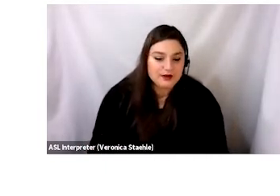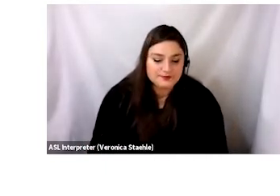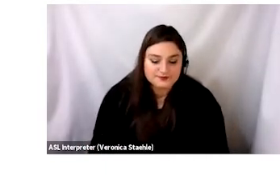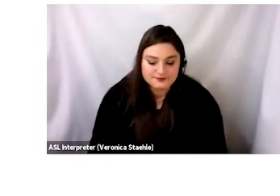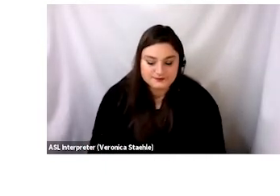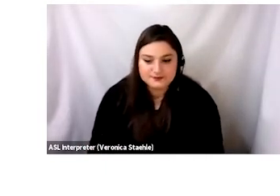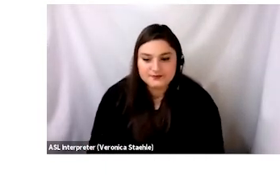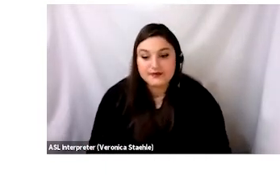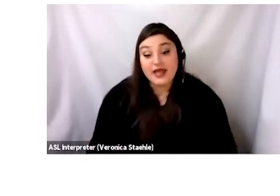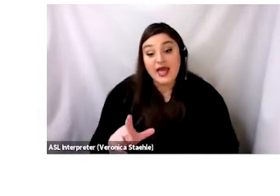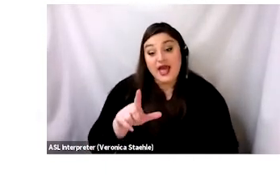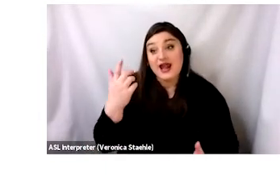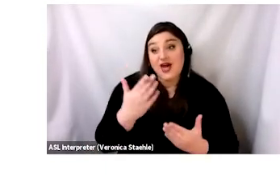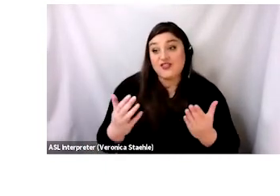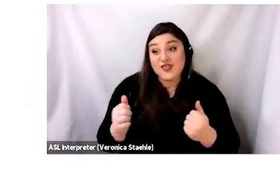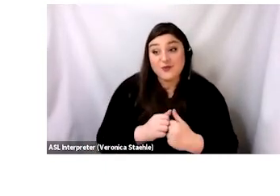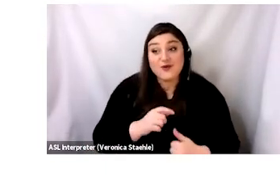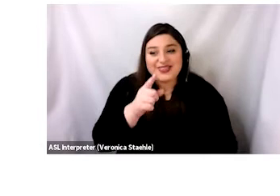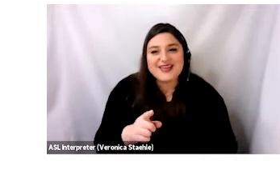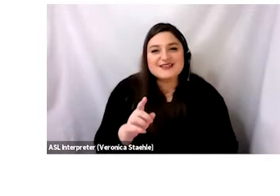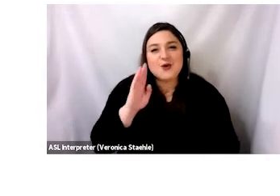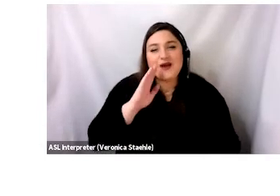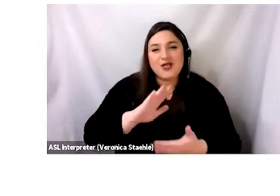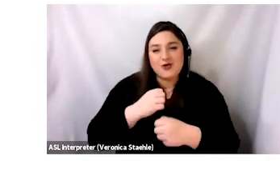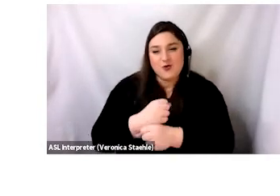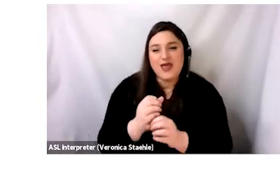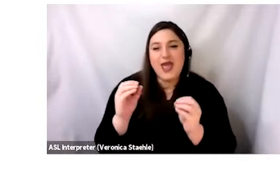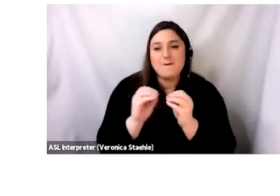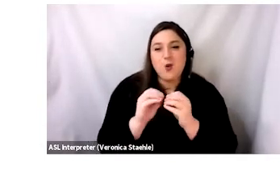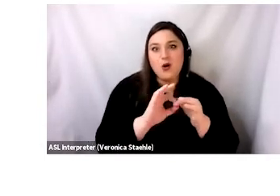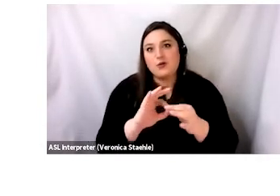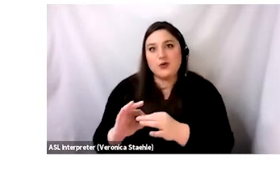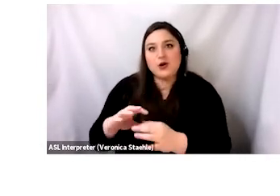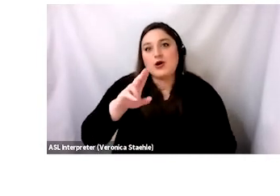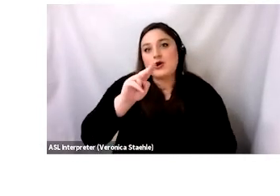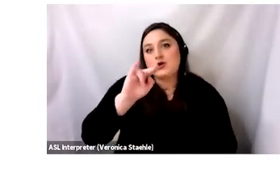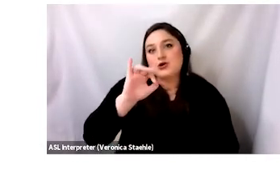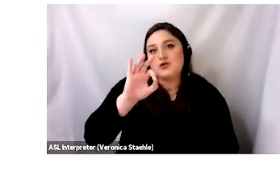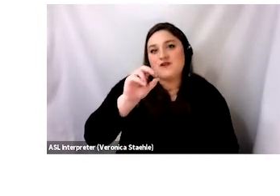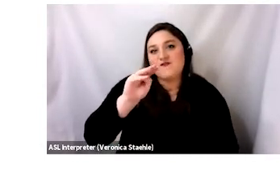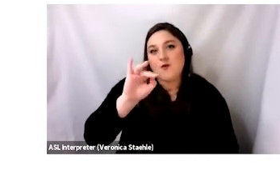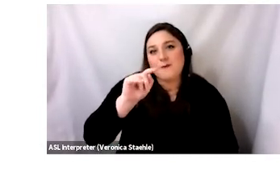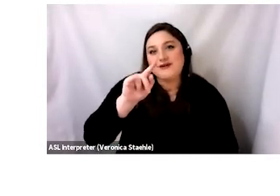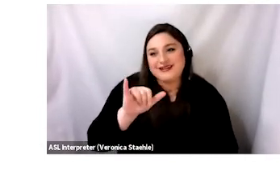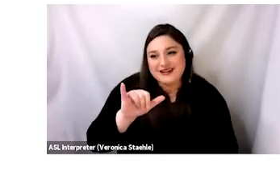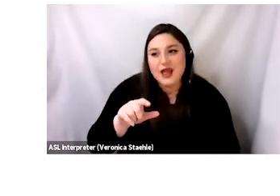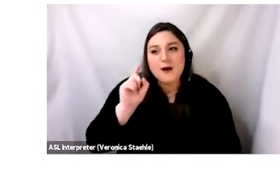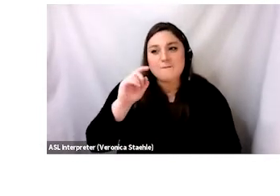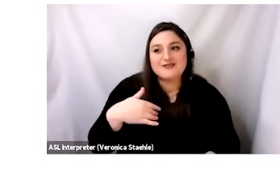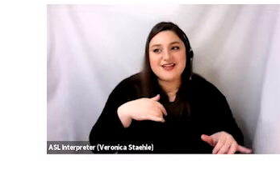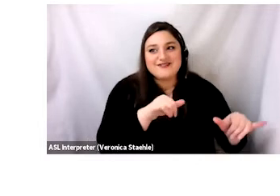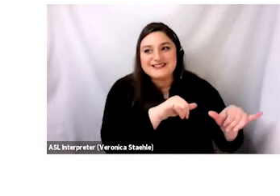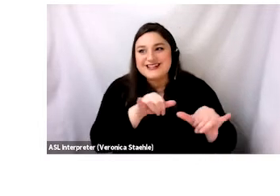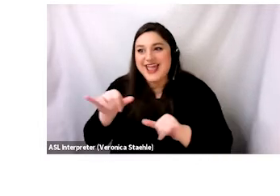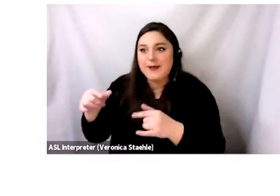requires uniformity, which further intensifies monocultural practices across different geographies. So there's four main